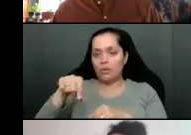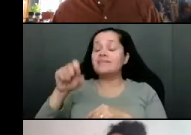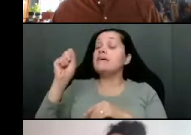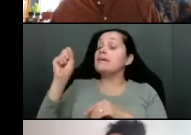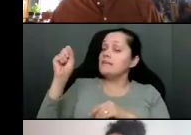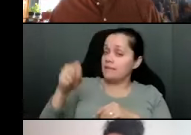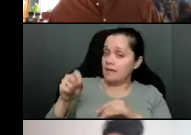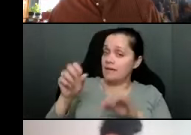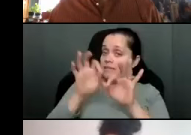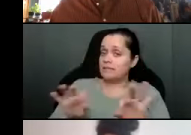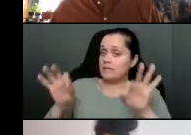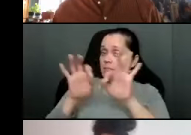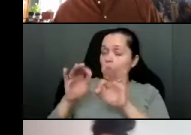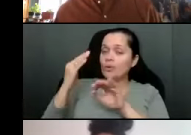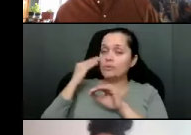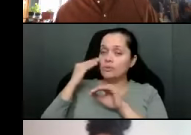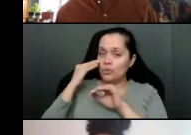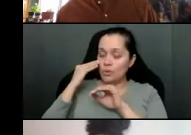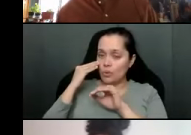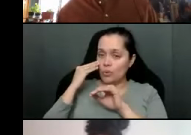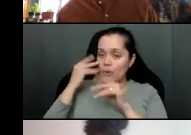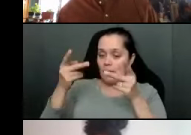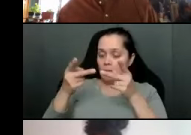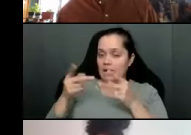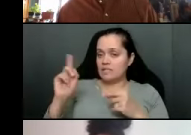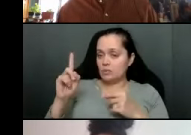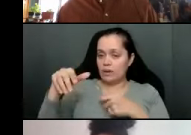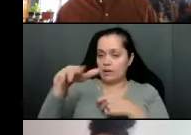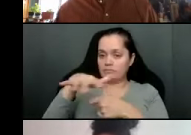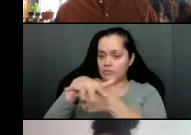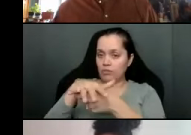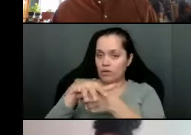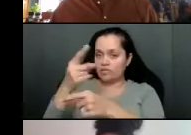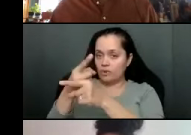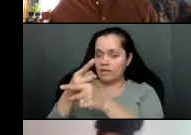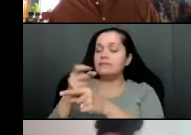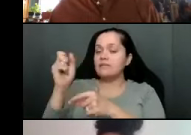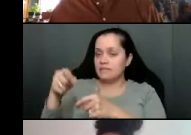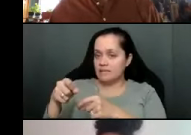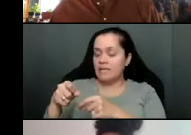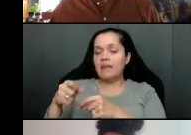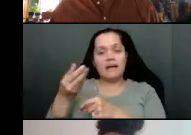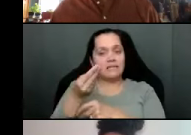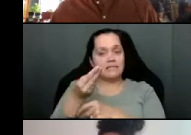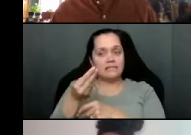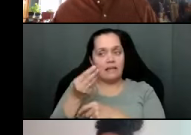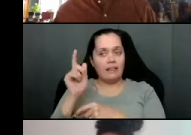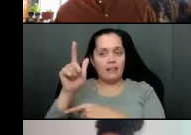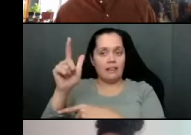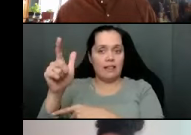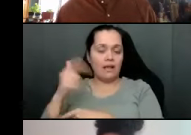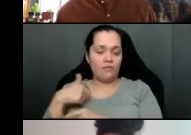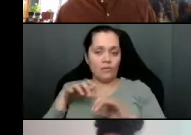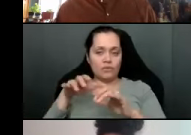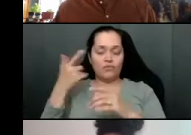is important to know where places are. And that's going to be a fundamental layer of what we do